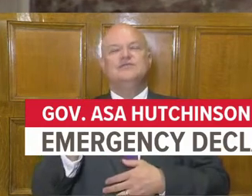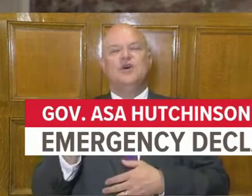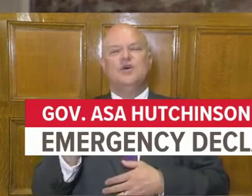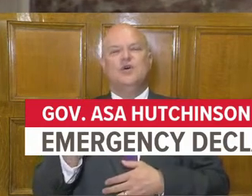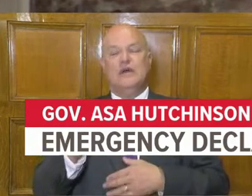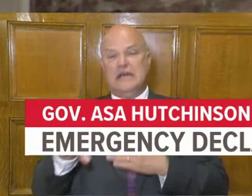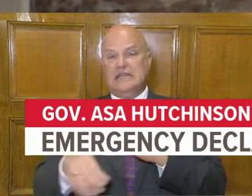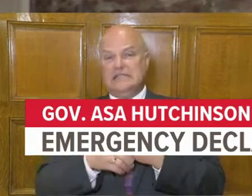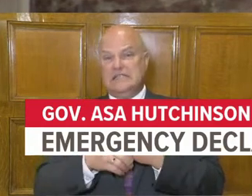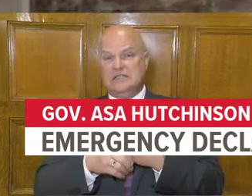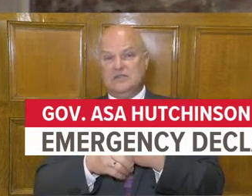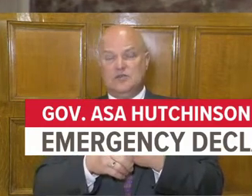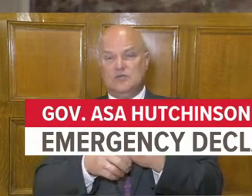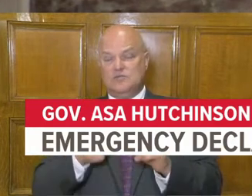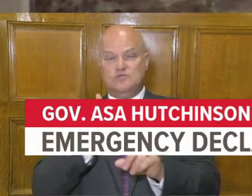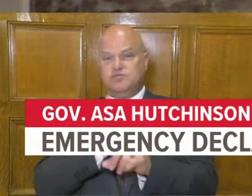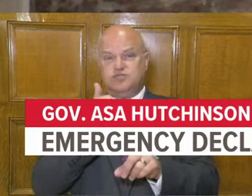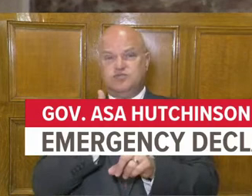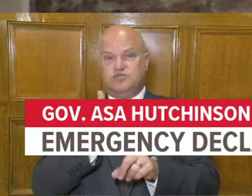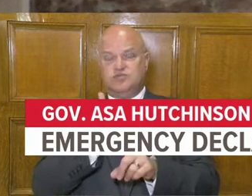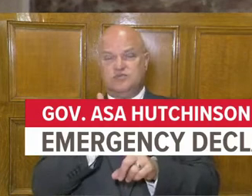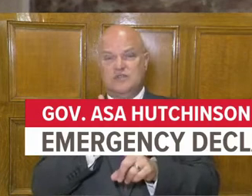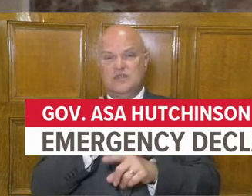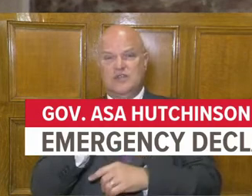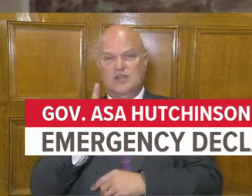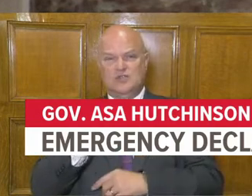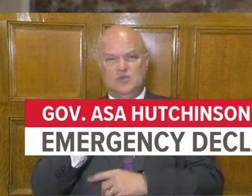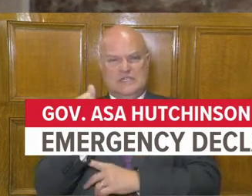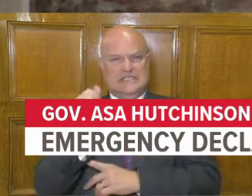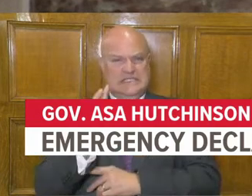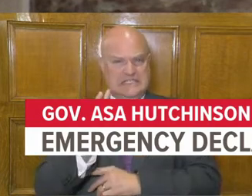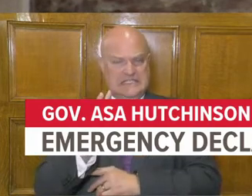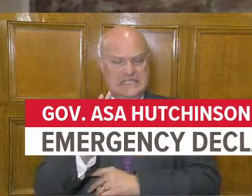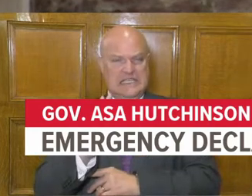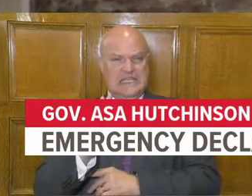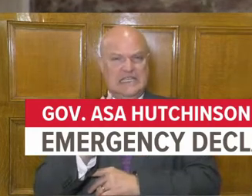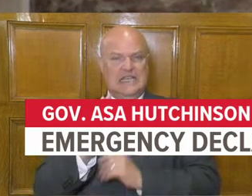There have been additional photos that have surfaced from 2016 that appear to show